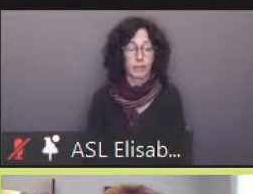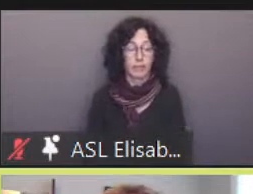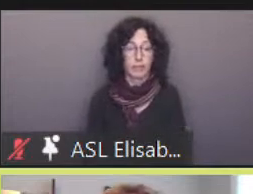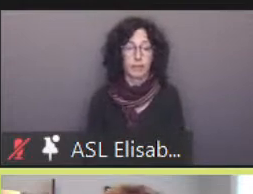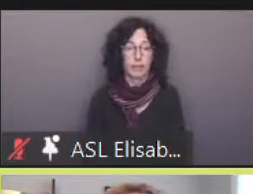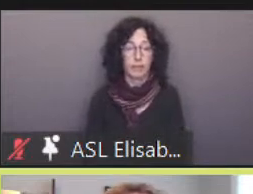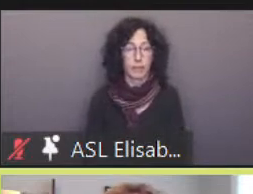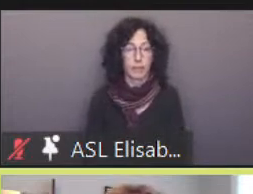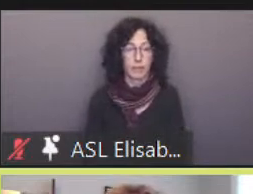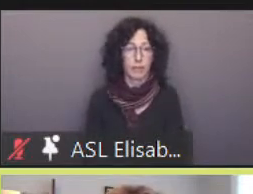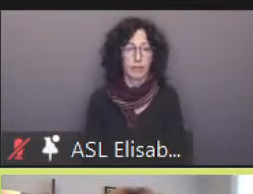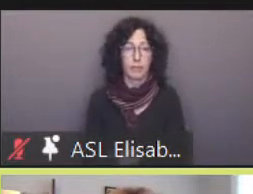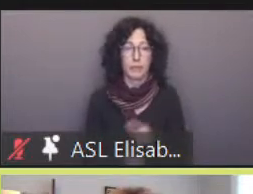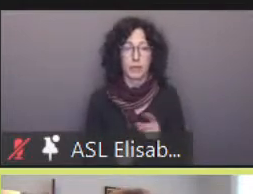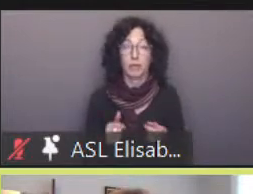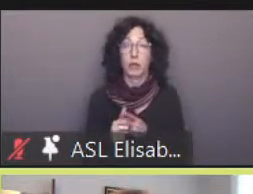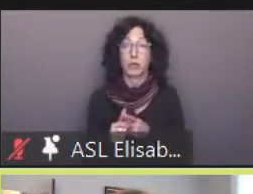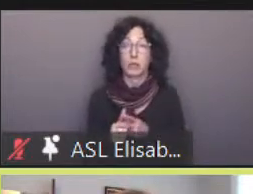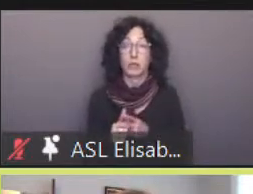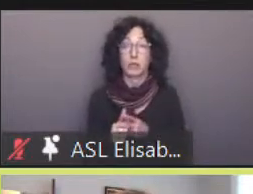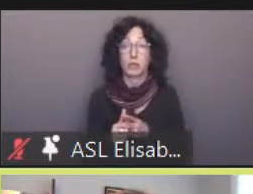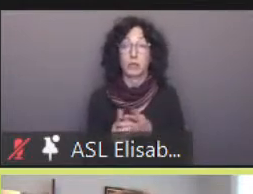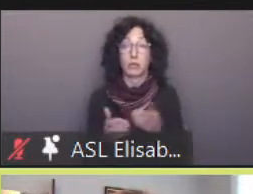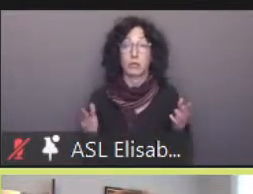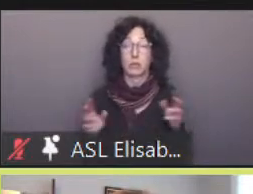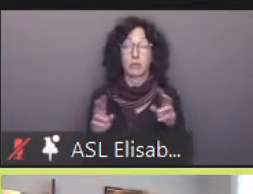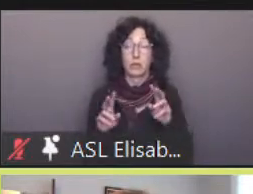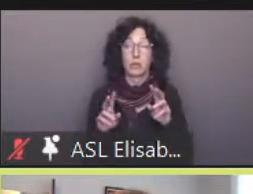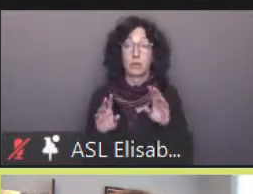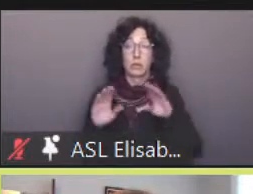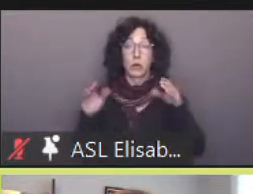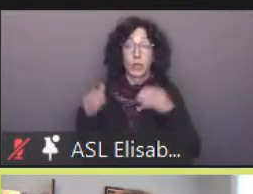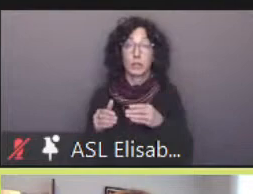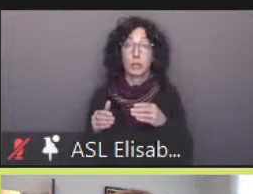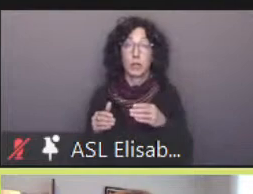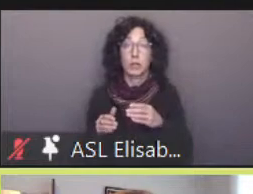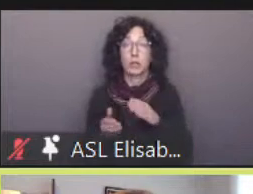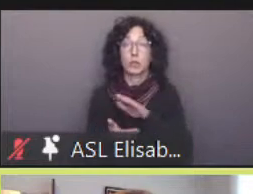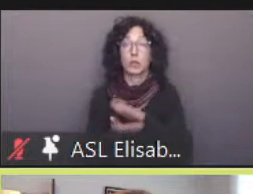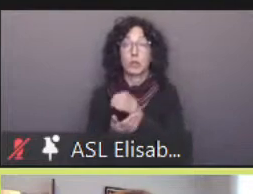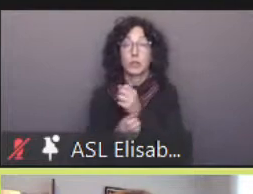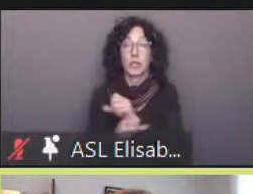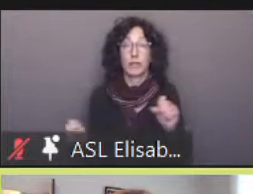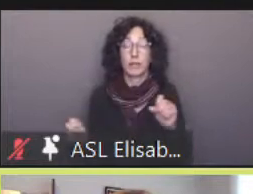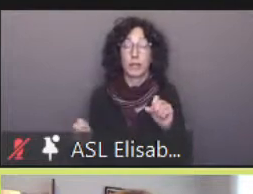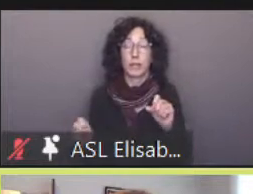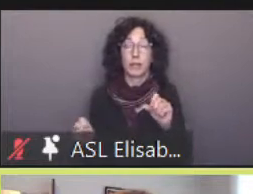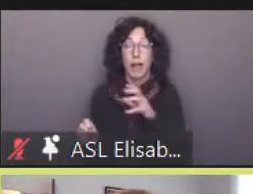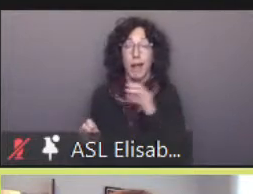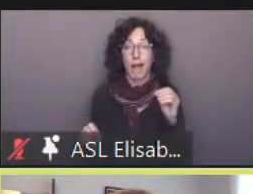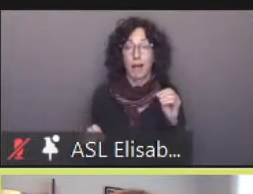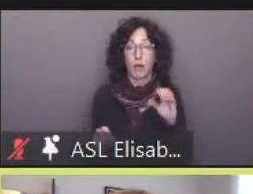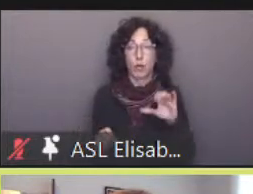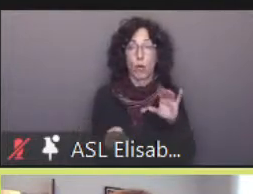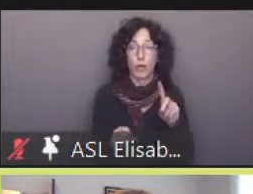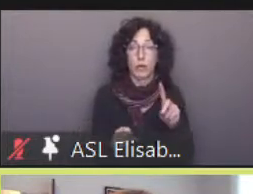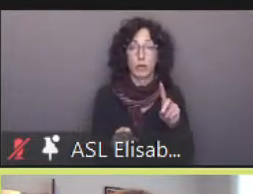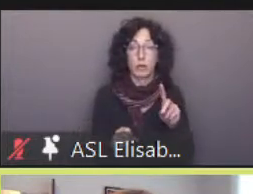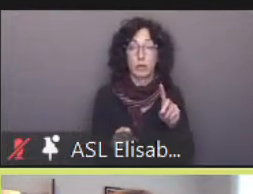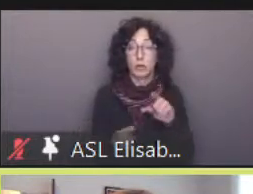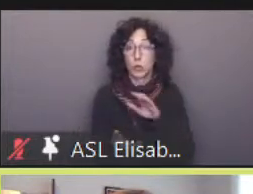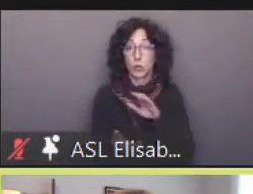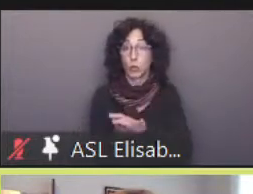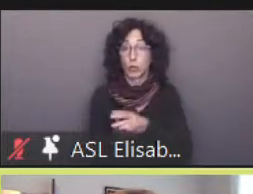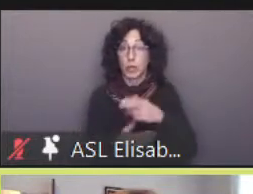First, I want to address school safety in the setting of COVID. Are schools high risk for